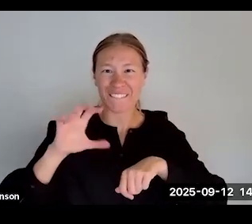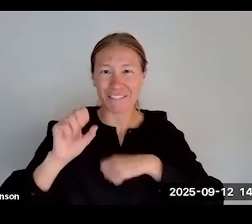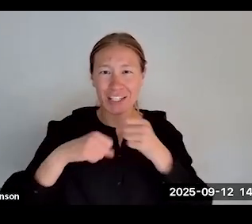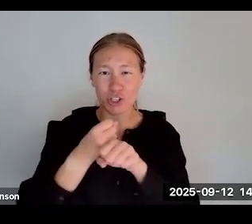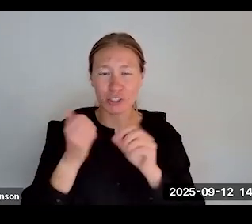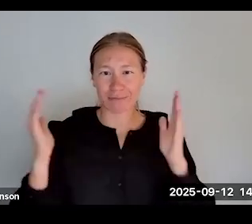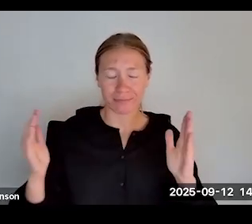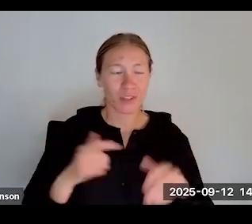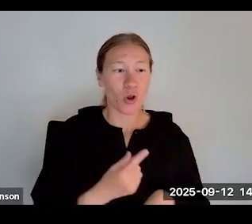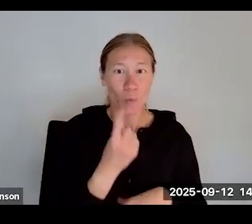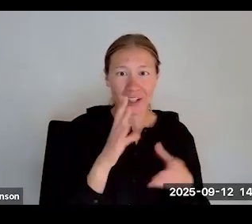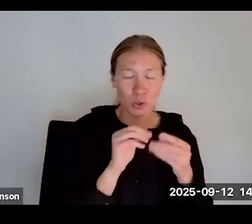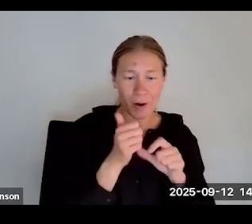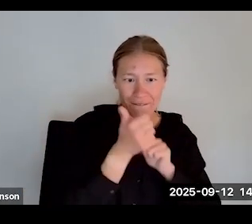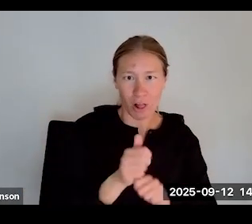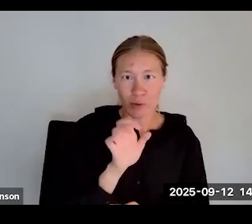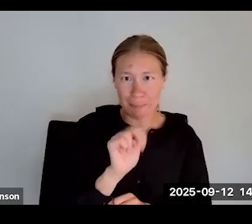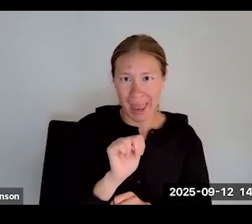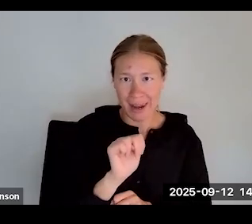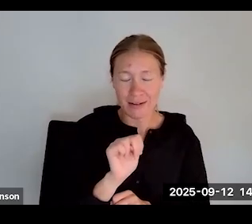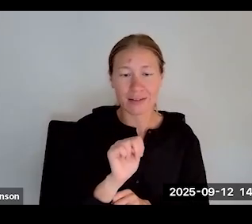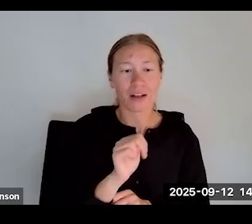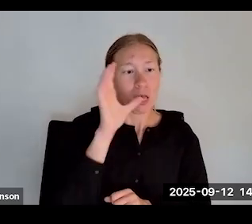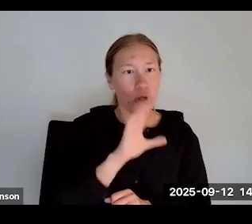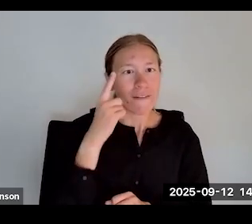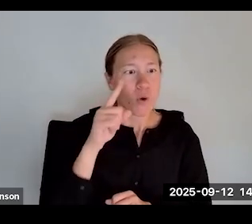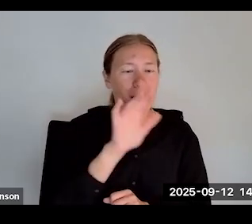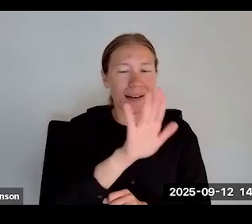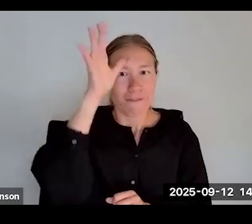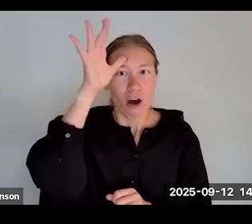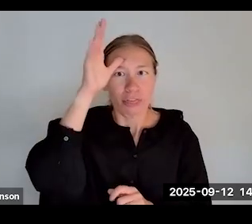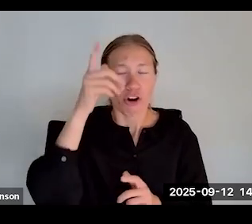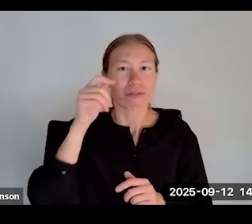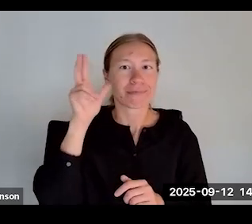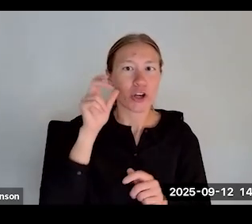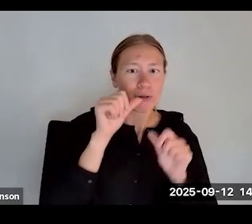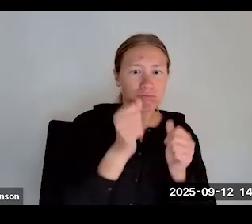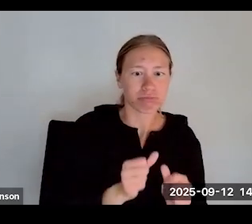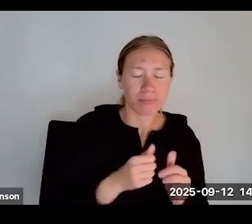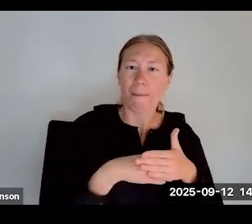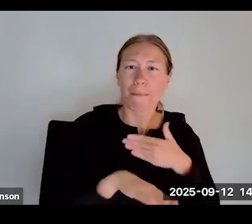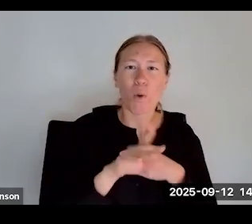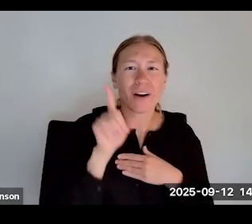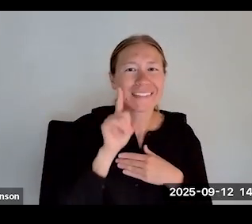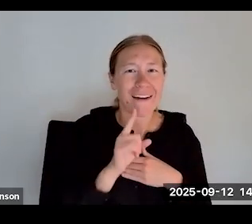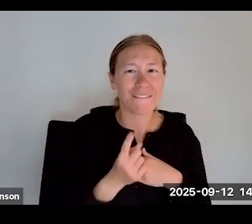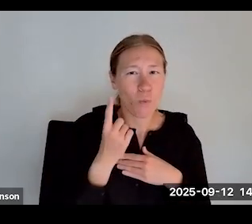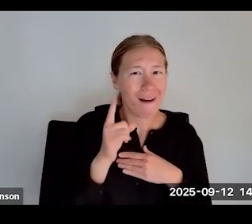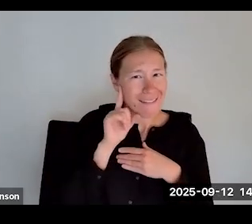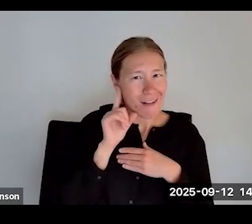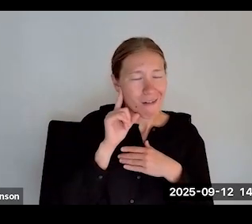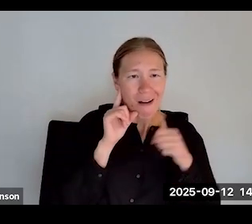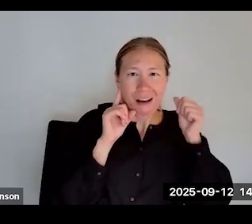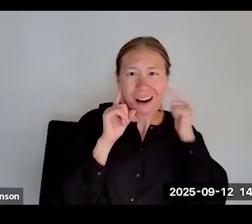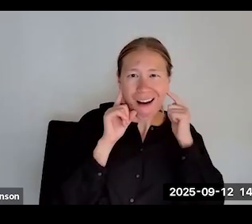follows Ben, who's searching for his father after losing his hearing. Ben was born deaf in one ear, but then loses his hearing in the